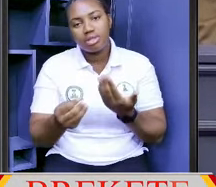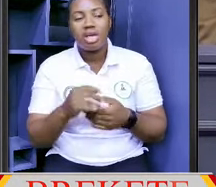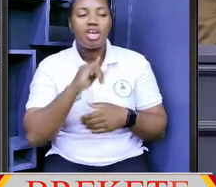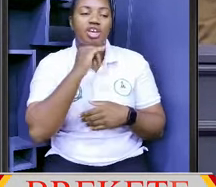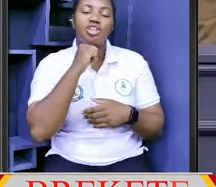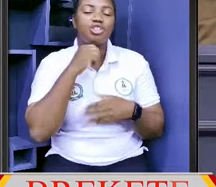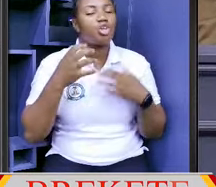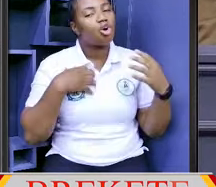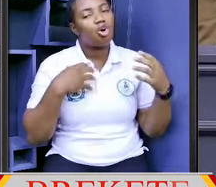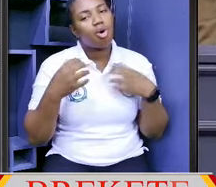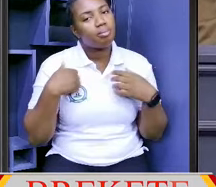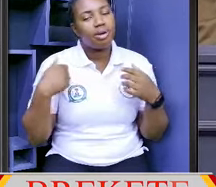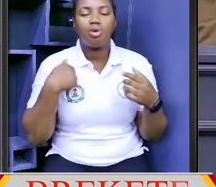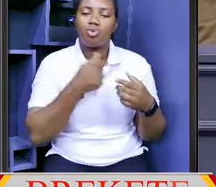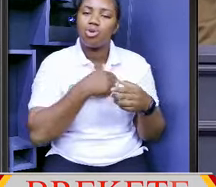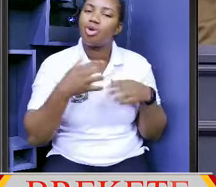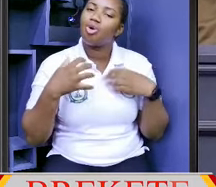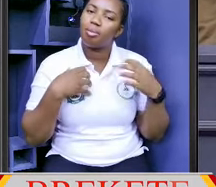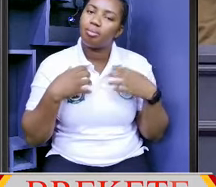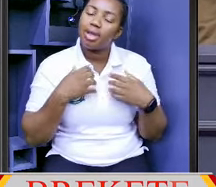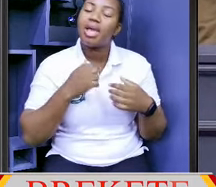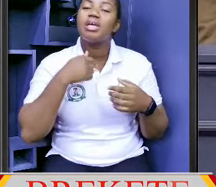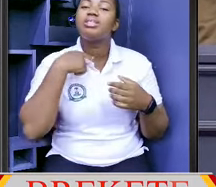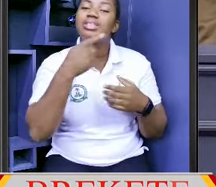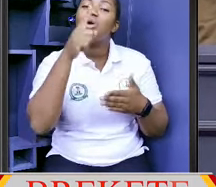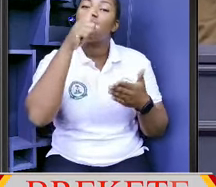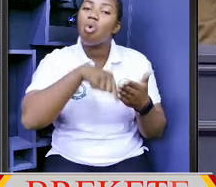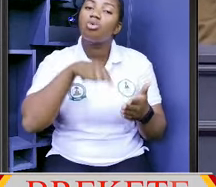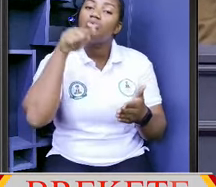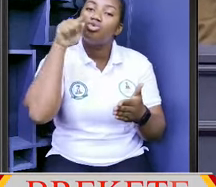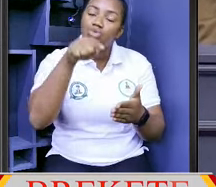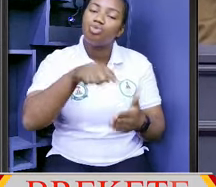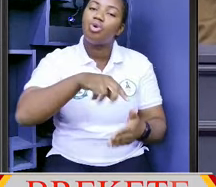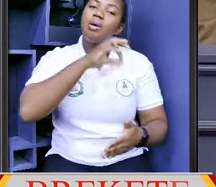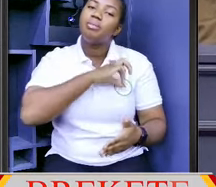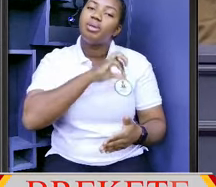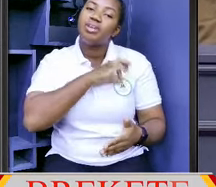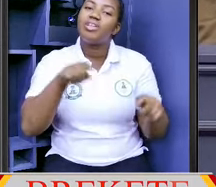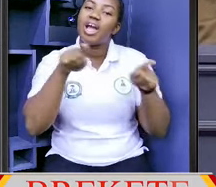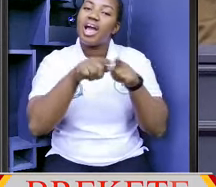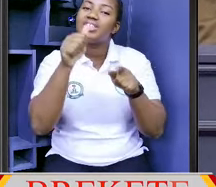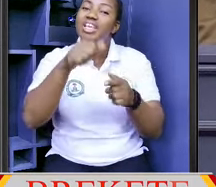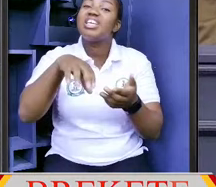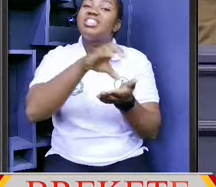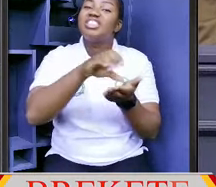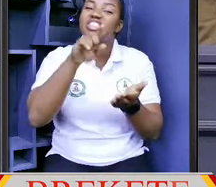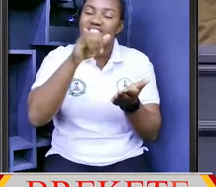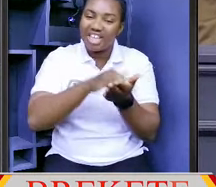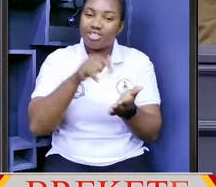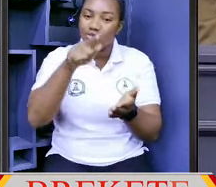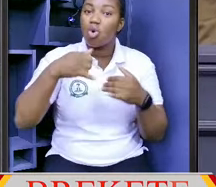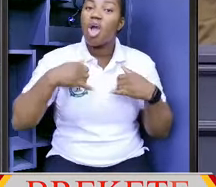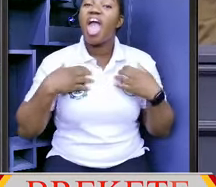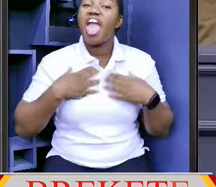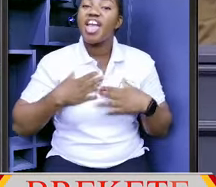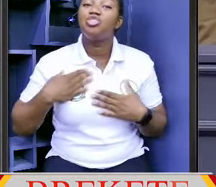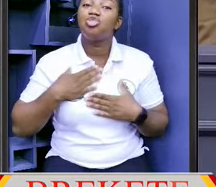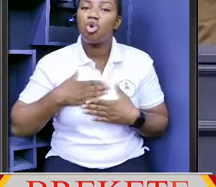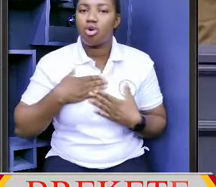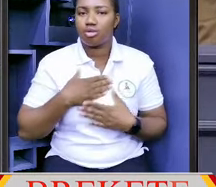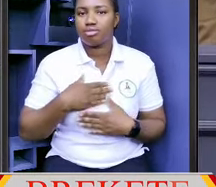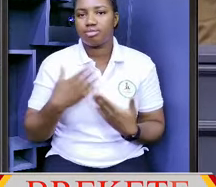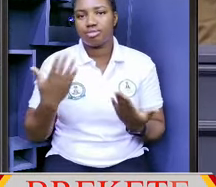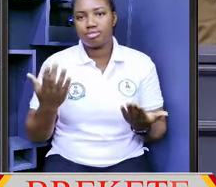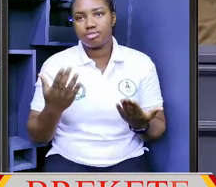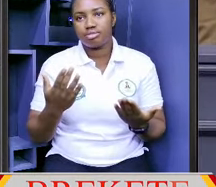Just mention what you deserve as a citizen, where you enjoy. Simple. I deserve not be analysis. I deserve good road.